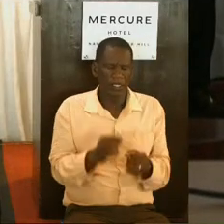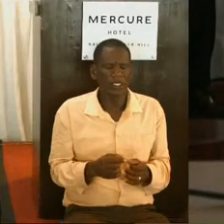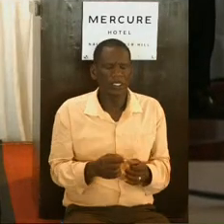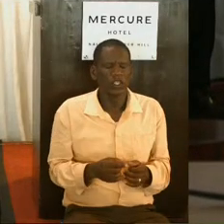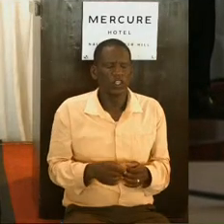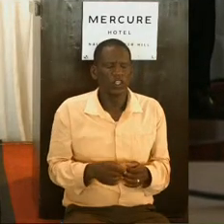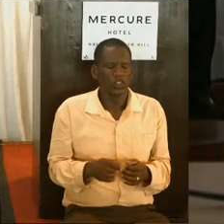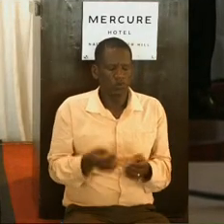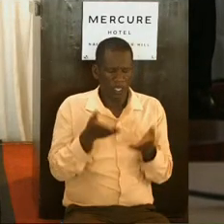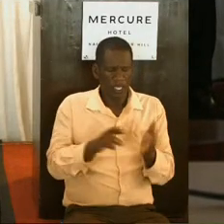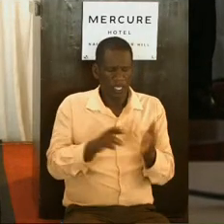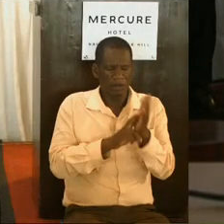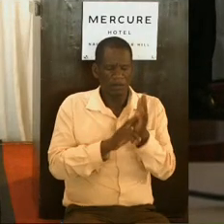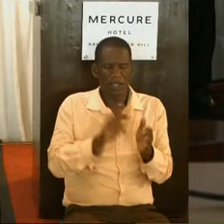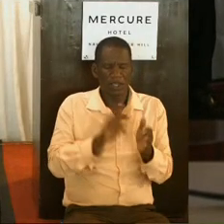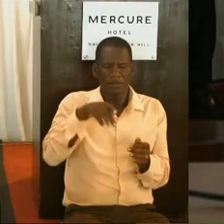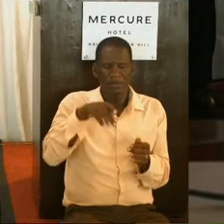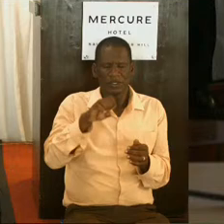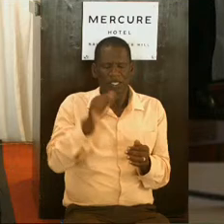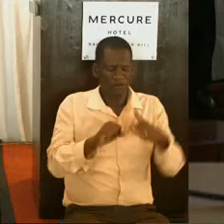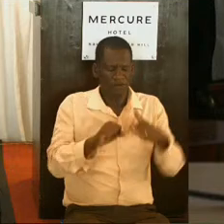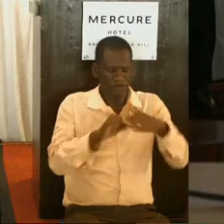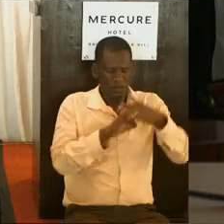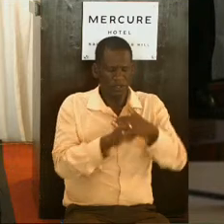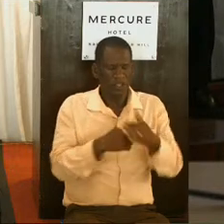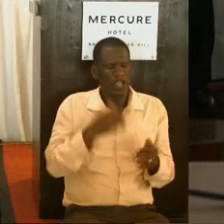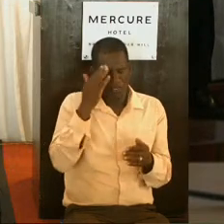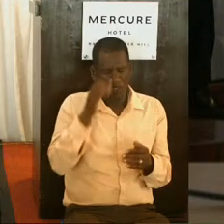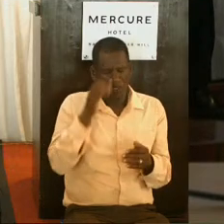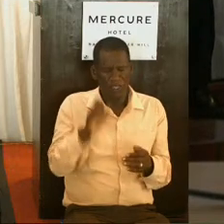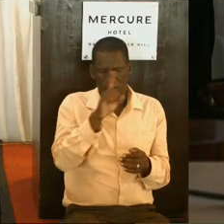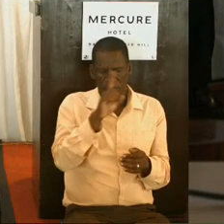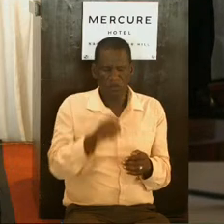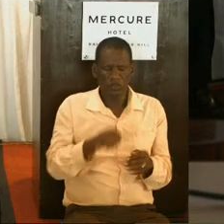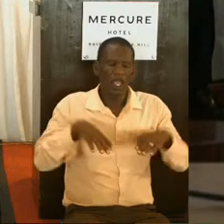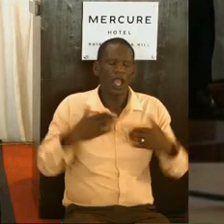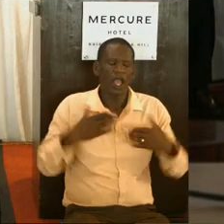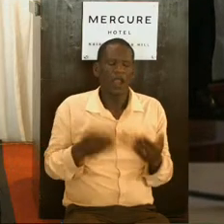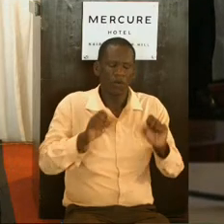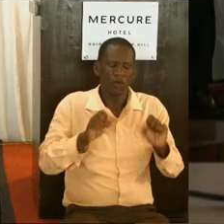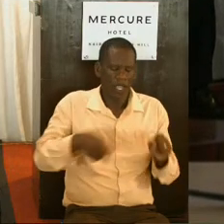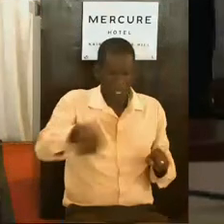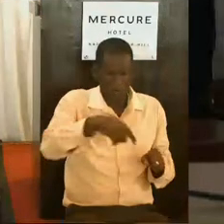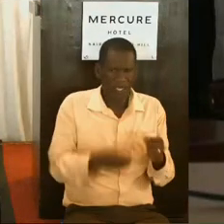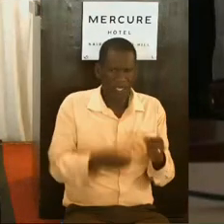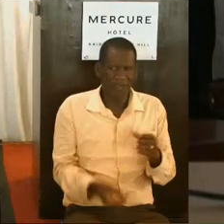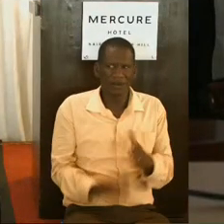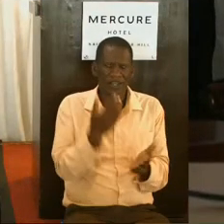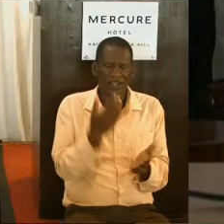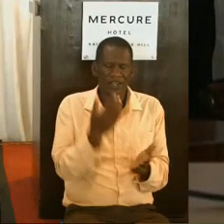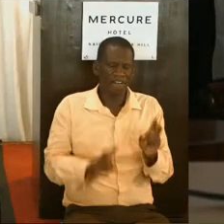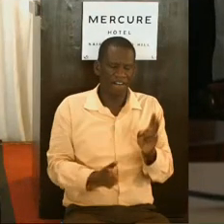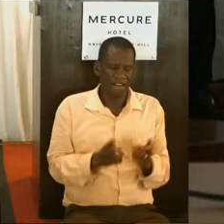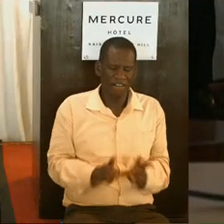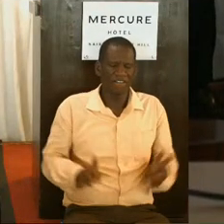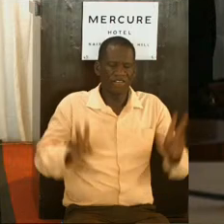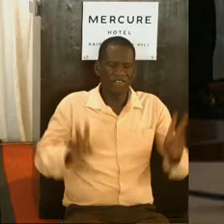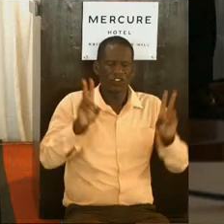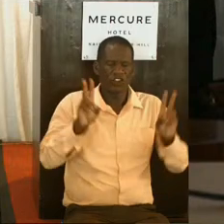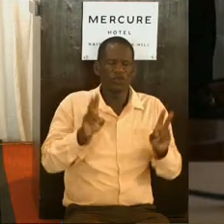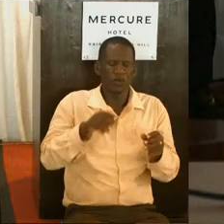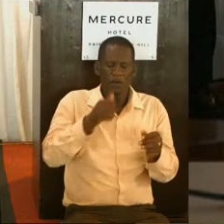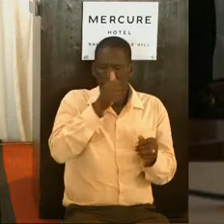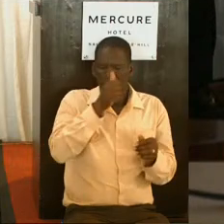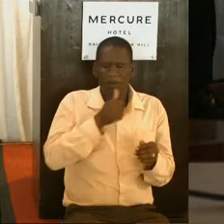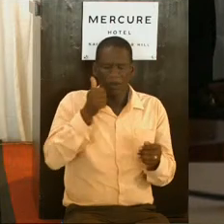you're here representing capsa foundation and I think the question is how do we create a value-laden private